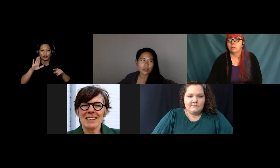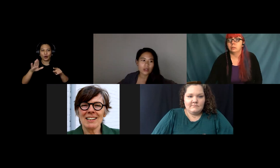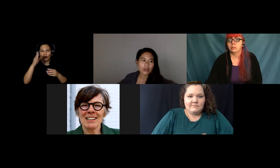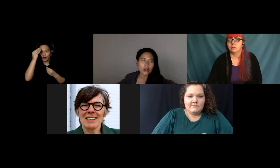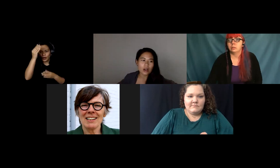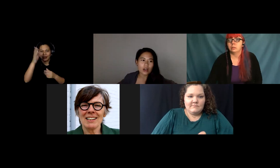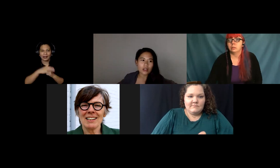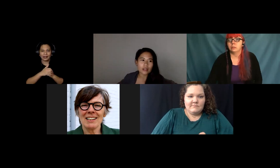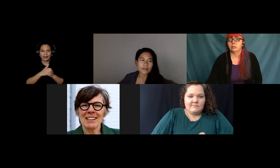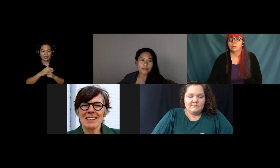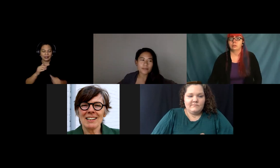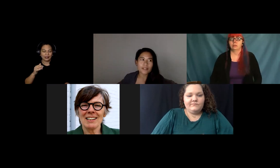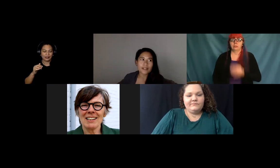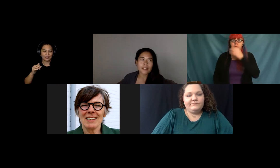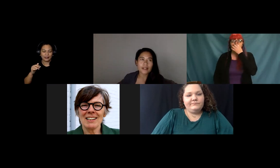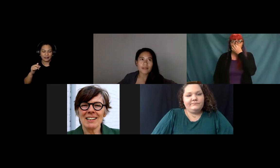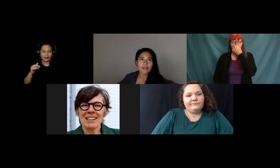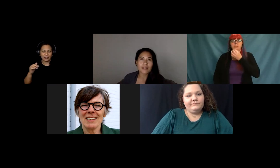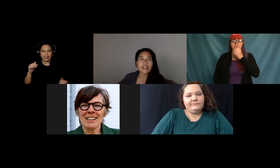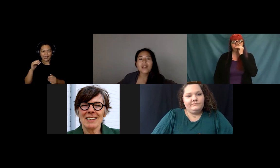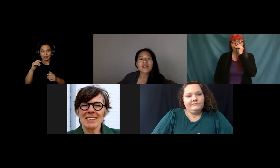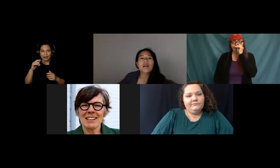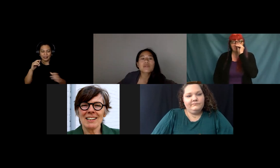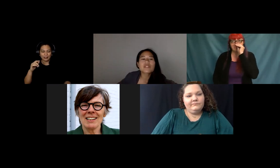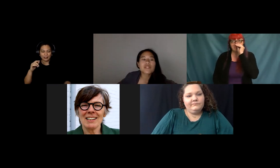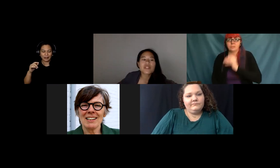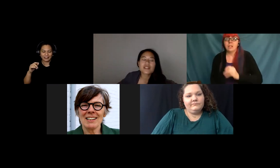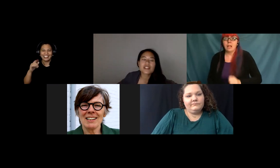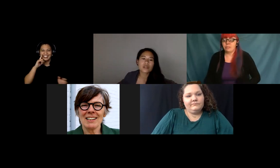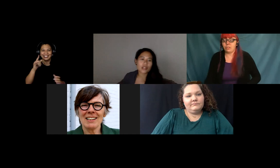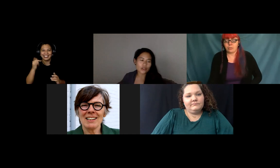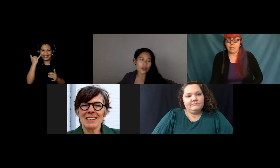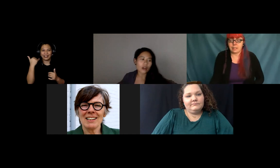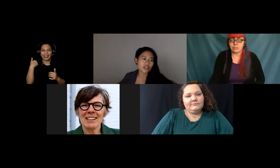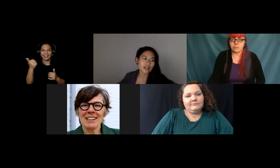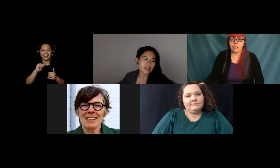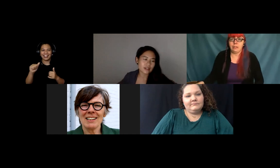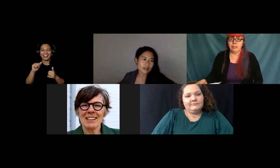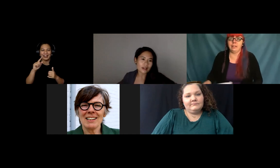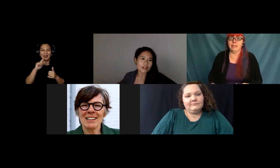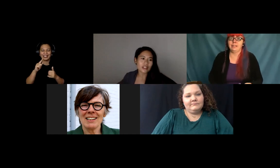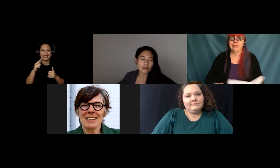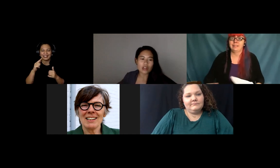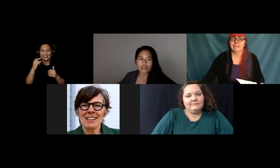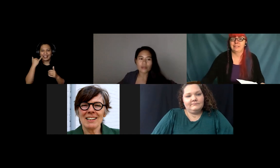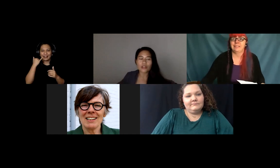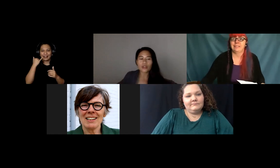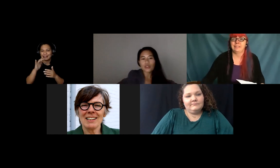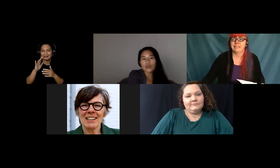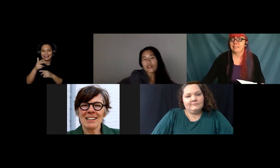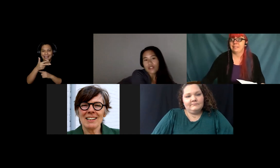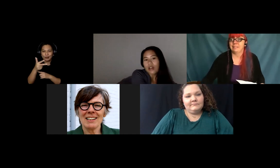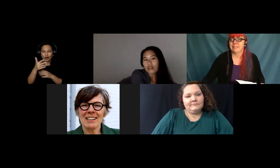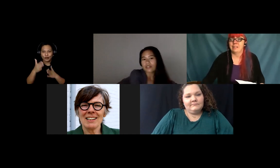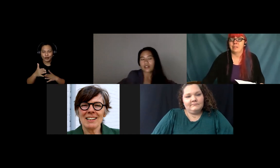you are like, say you have a couple of different things that you do, like you're not just a cinematographer, but you're